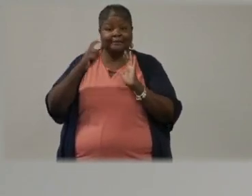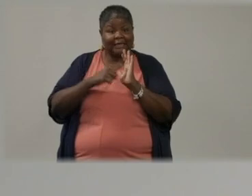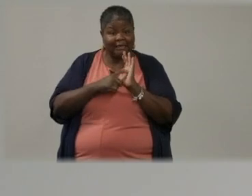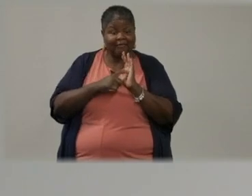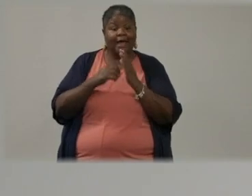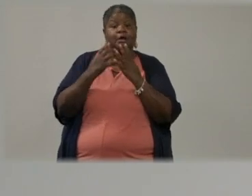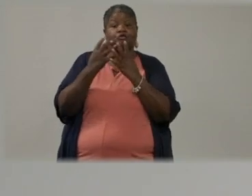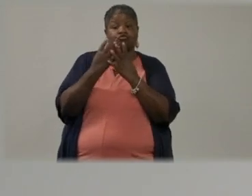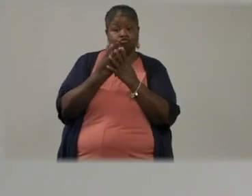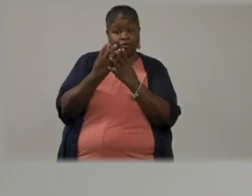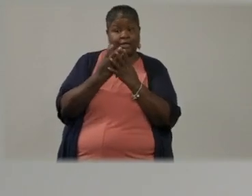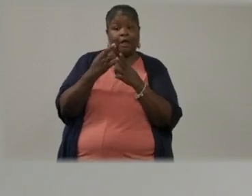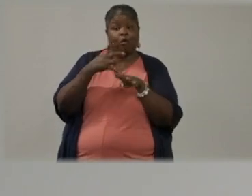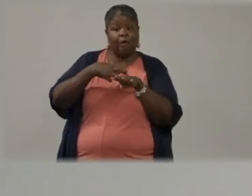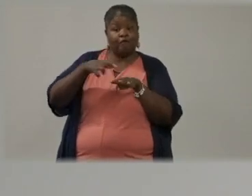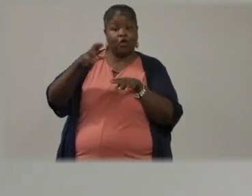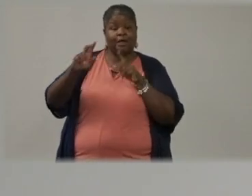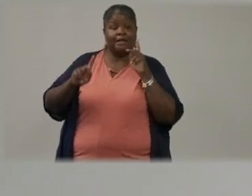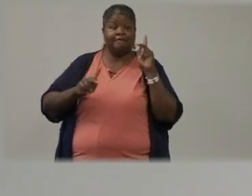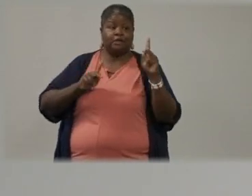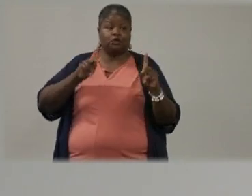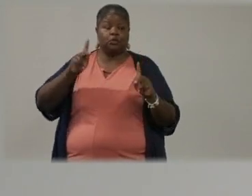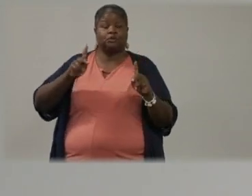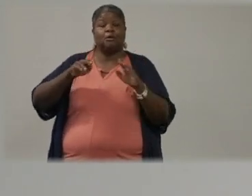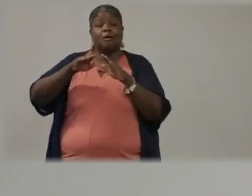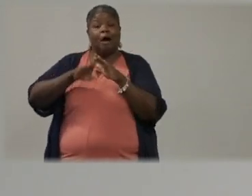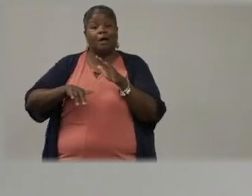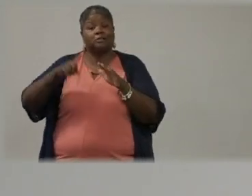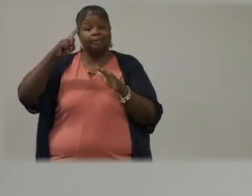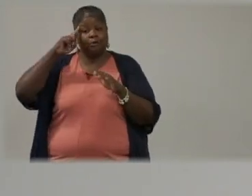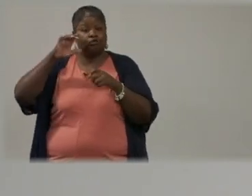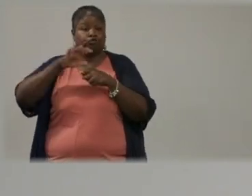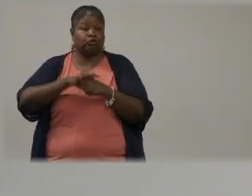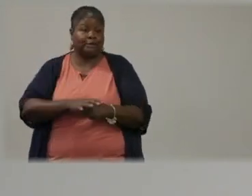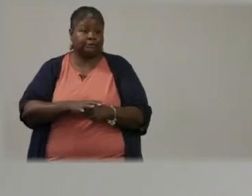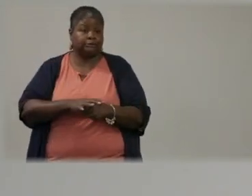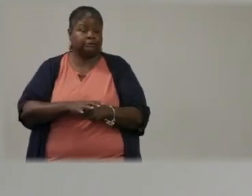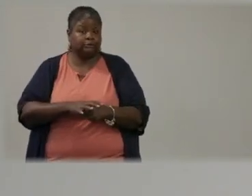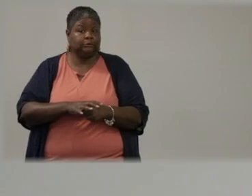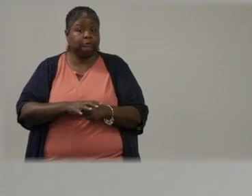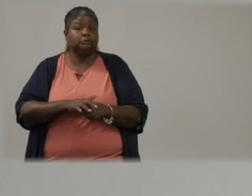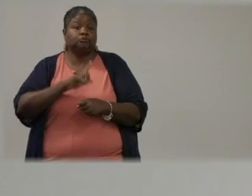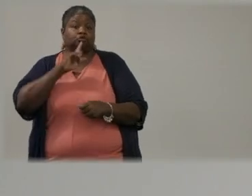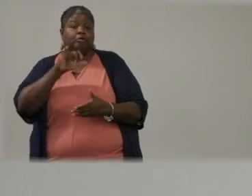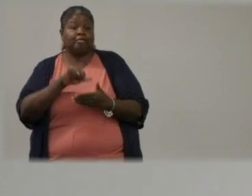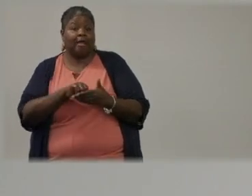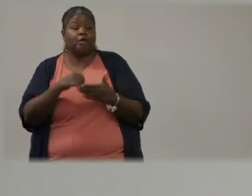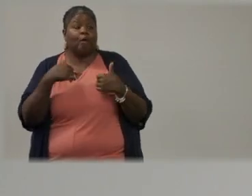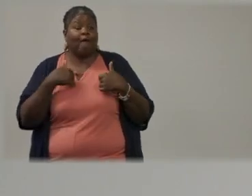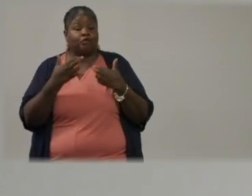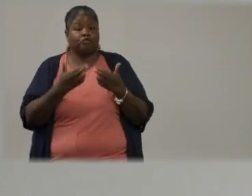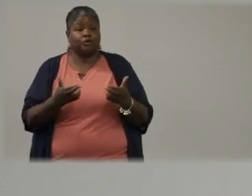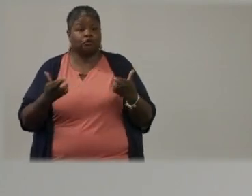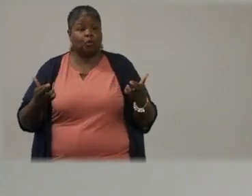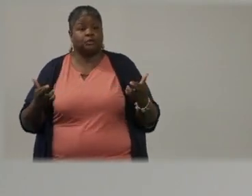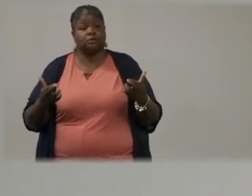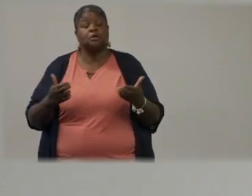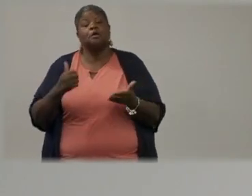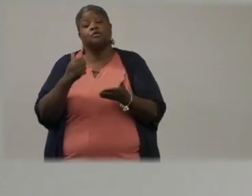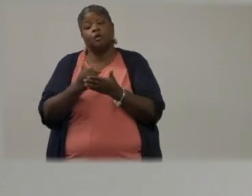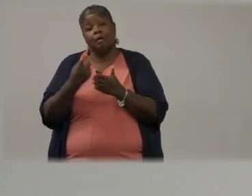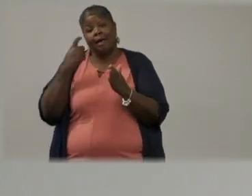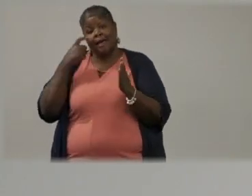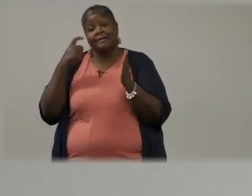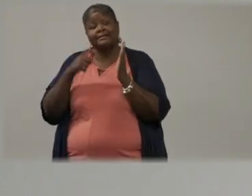and refer individuals under certain mental distress, and really making sure that you have the resources to identify when there